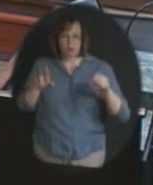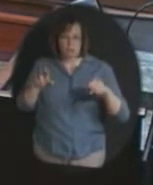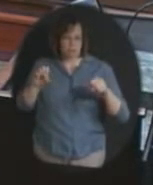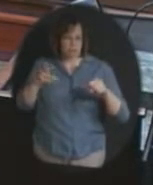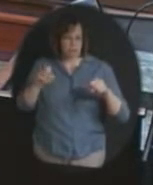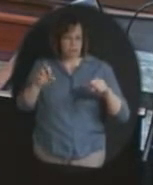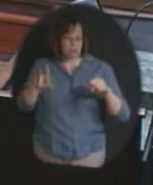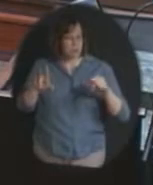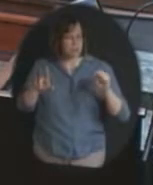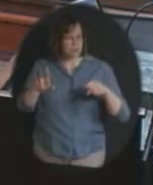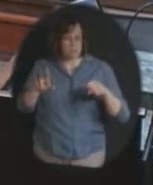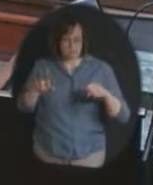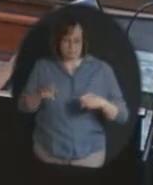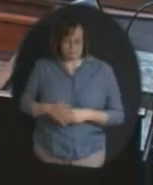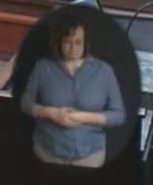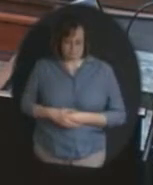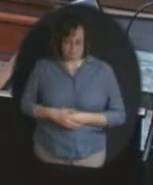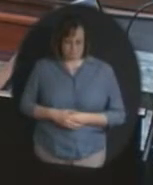Shear? Yes.